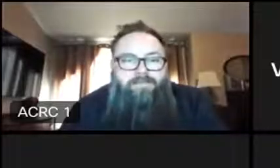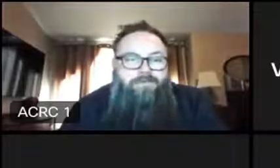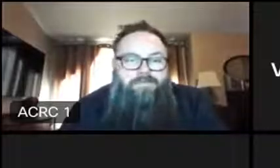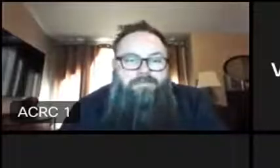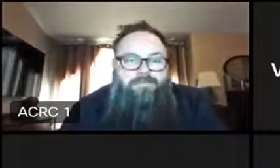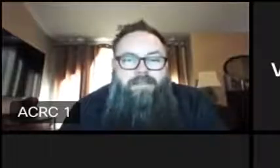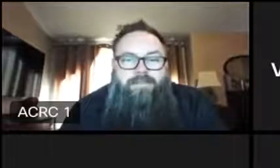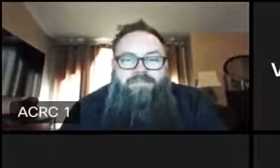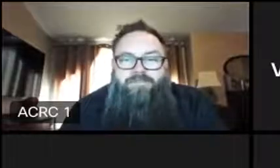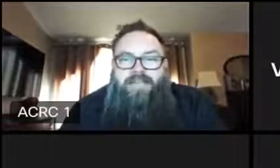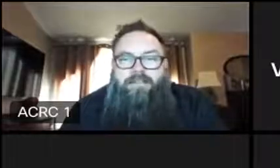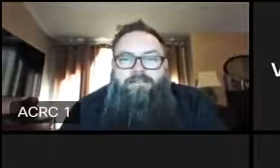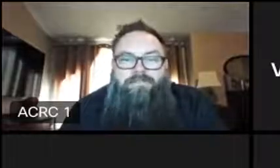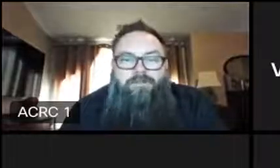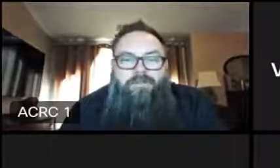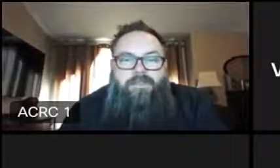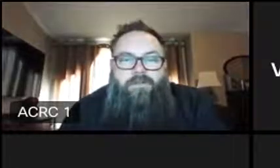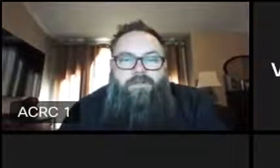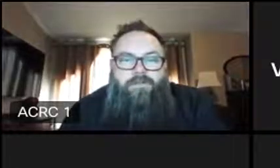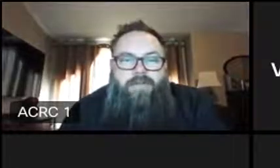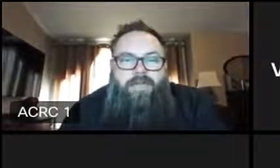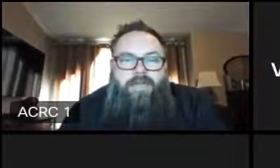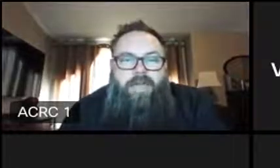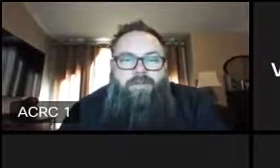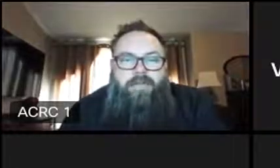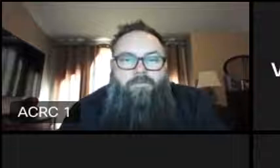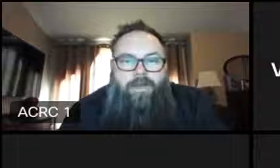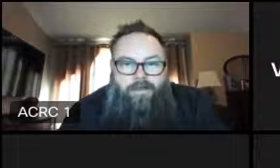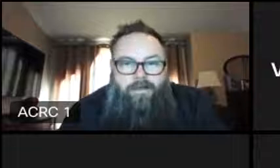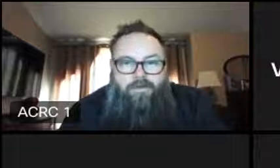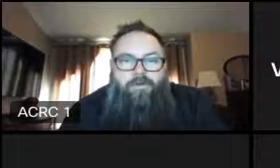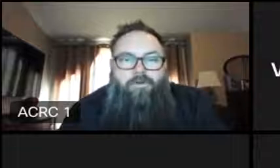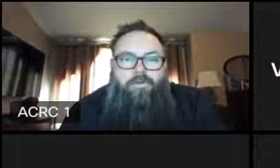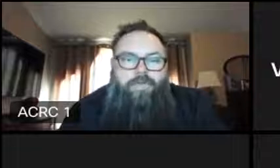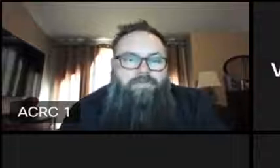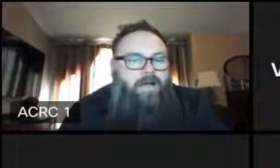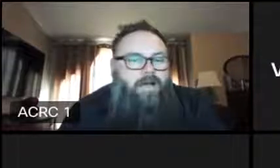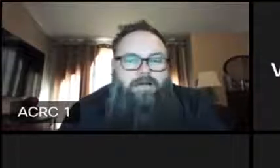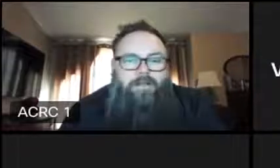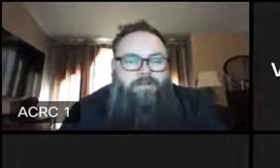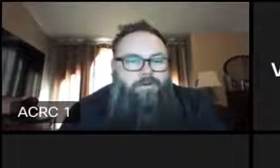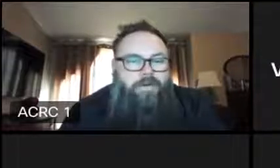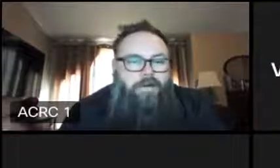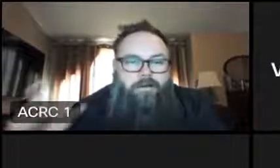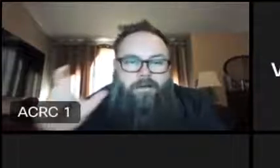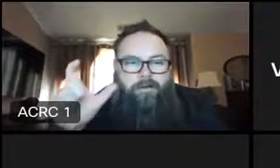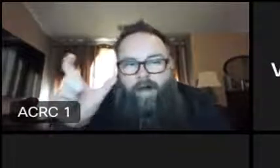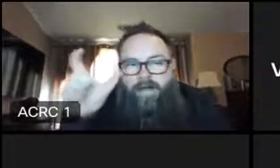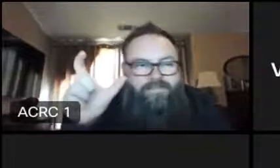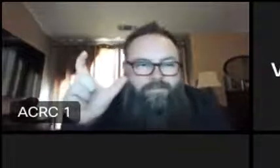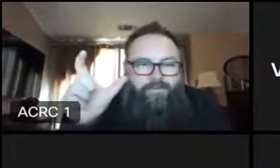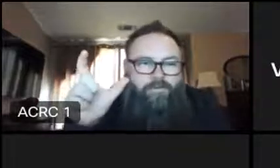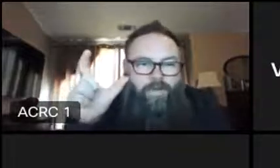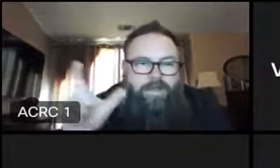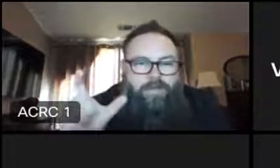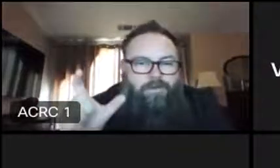And that's it, folks. That is the totality of the survey that we are looking at putting out right now. We did not include a